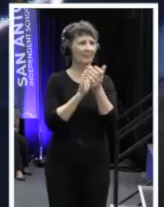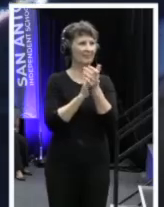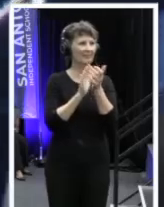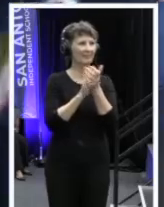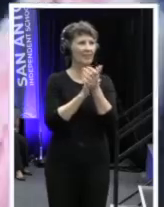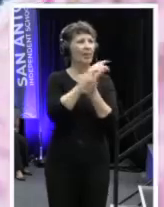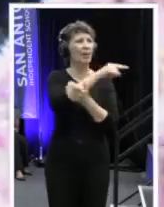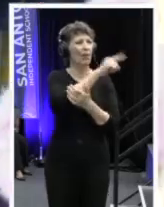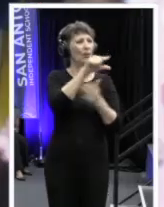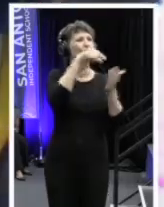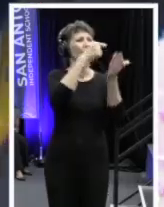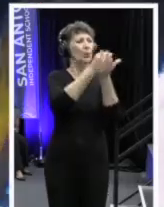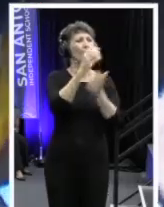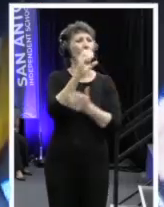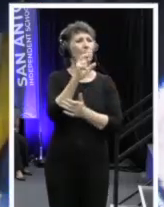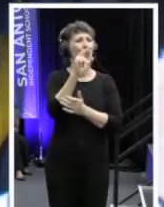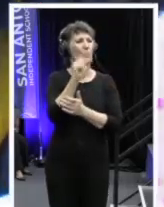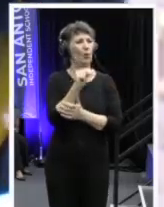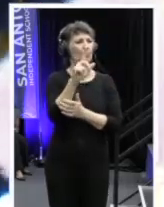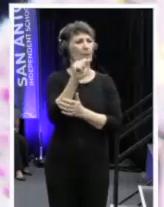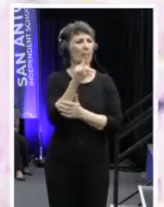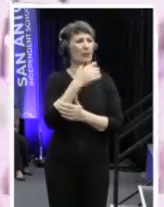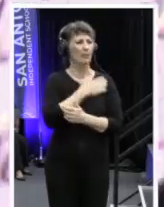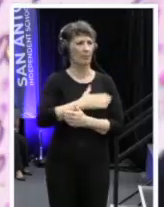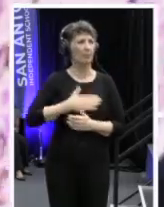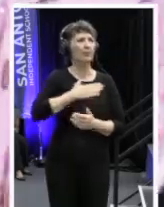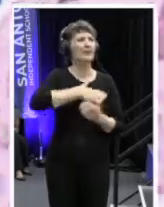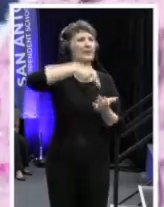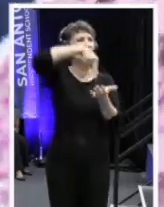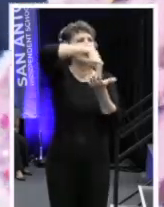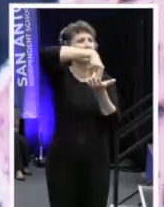And those graduating cum laude, please stand.